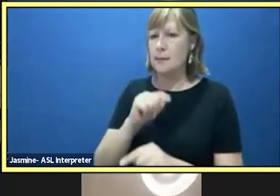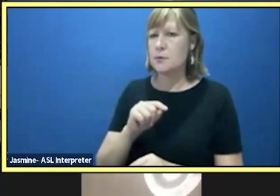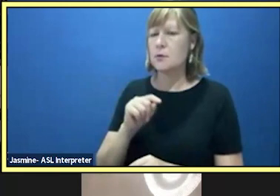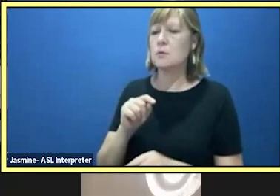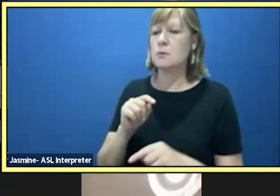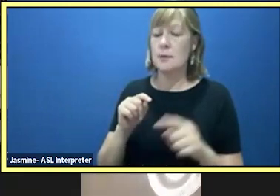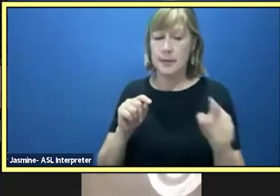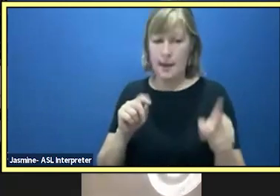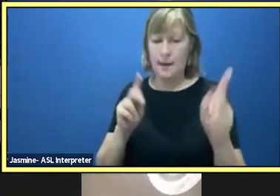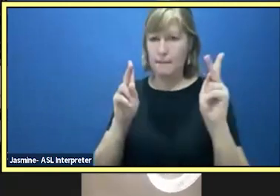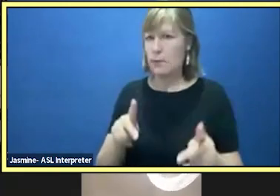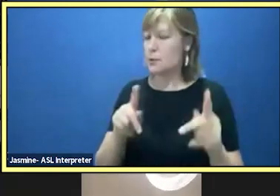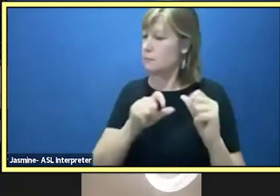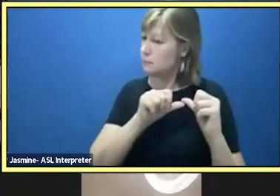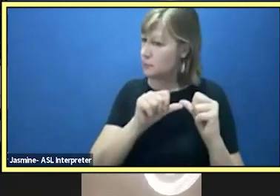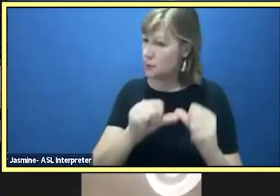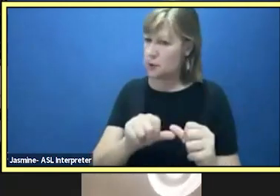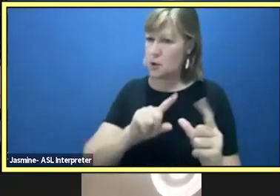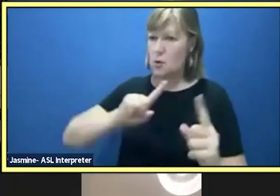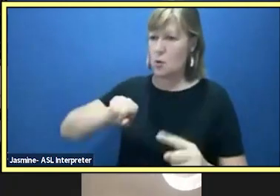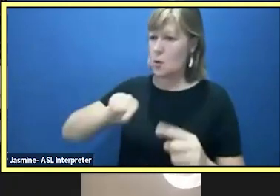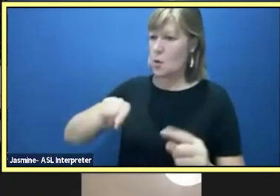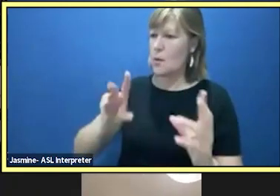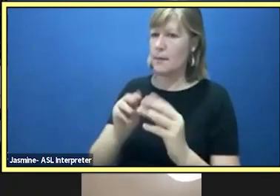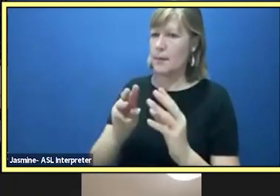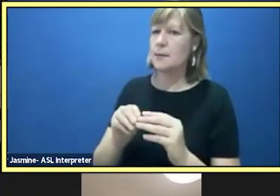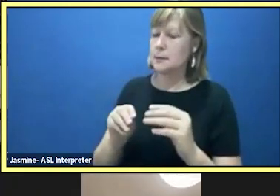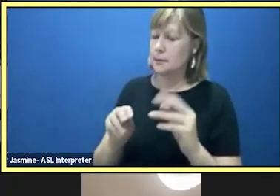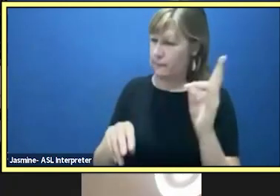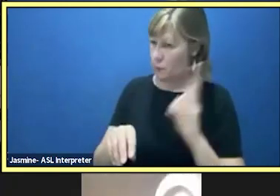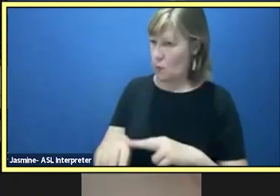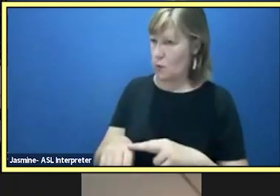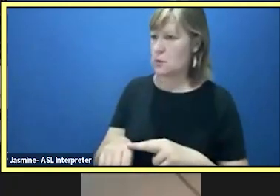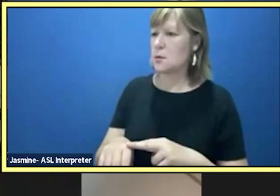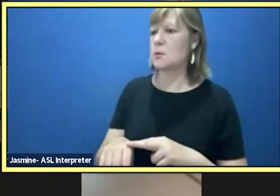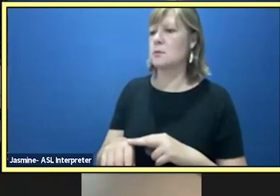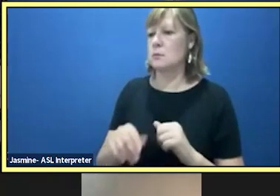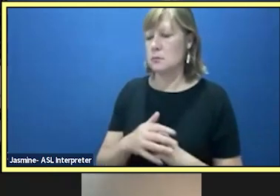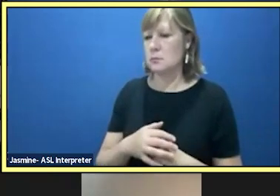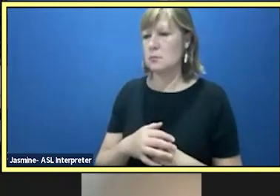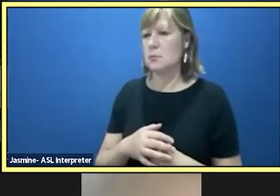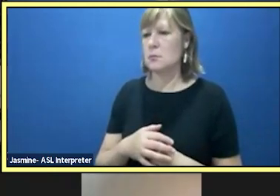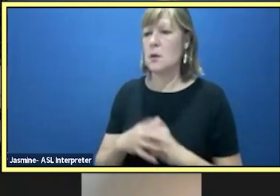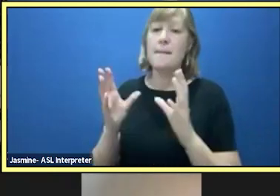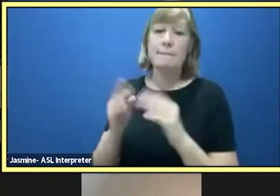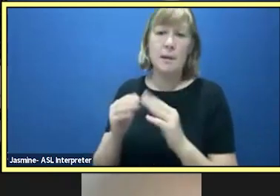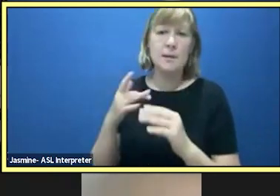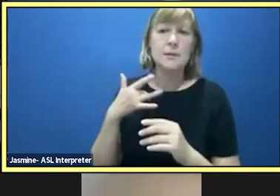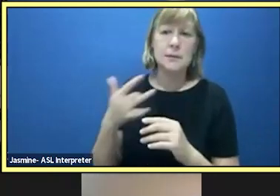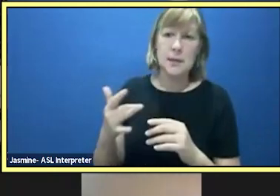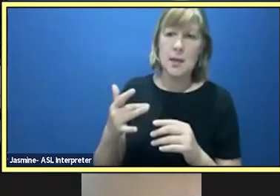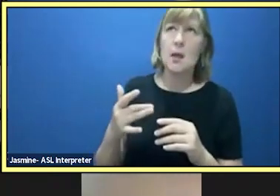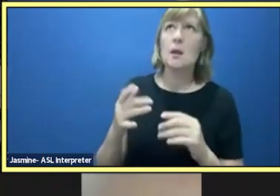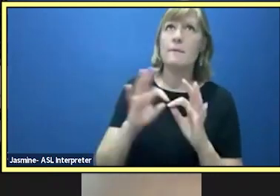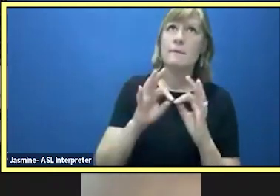with people that self-direct. The meetings are often only the family, the person, and the plan writer, when it should be,